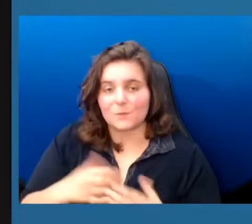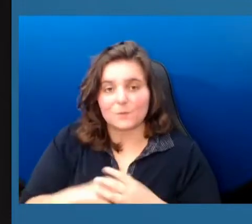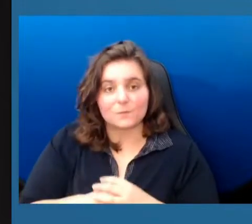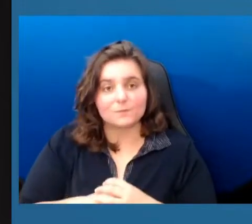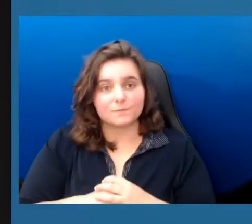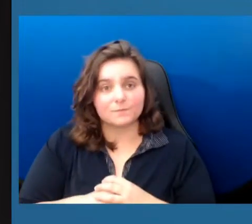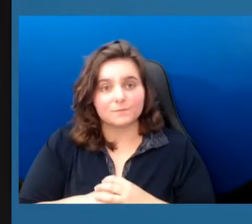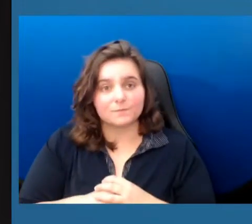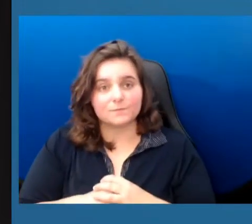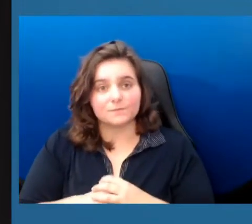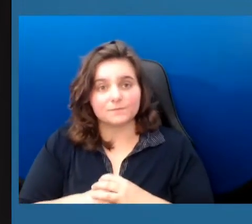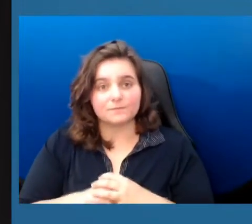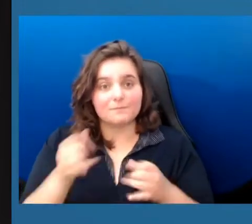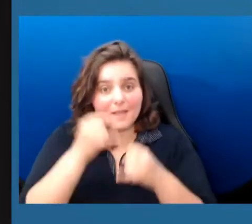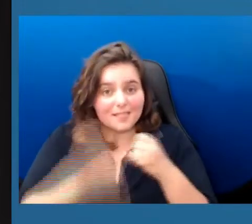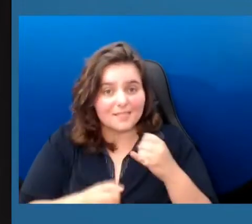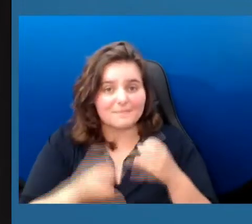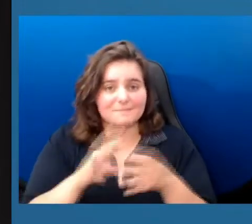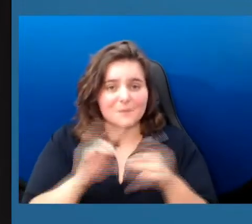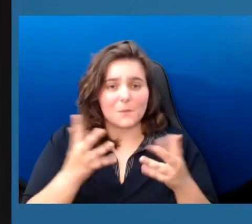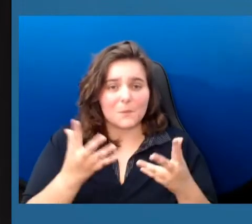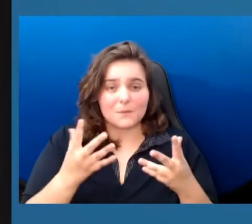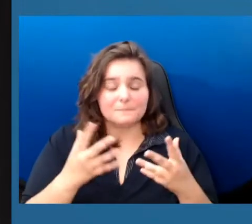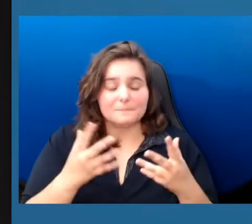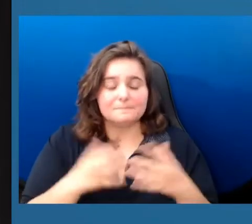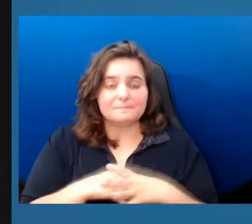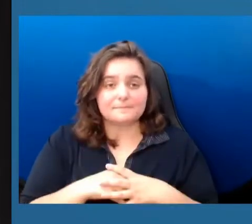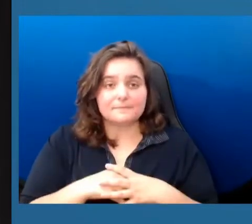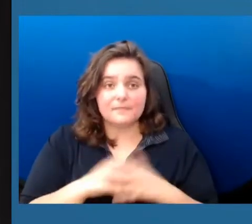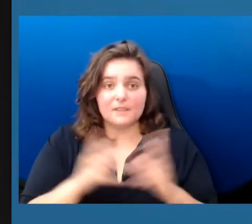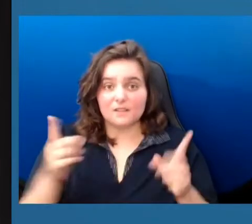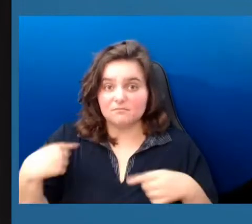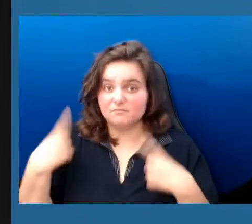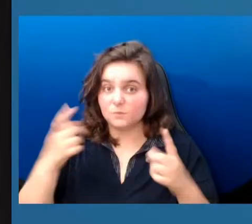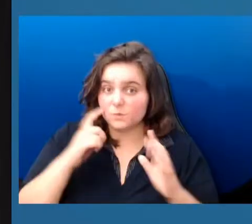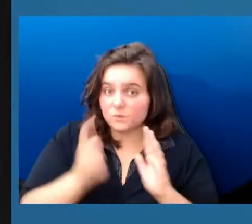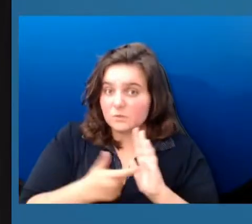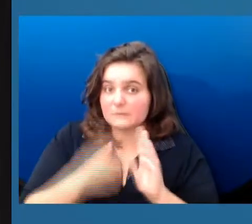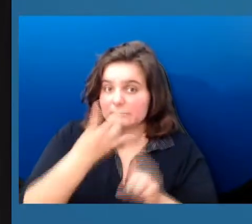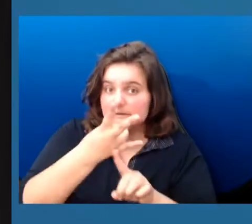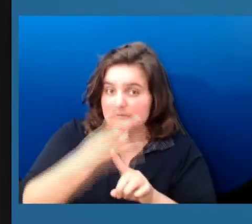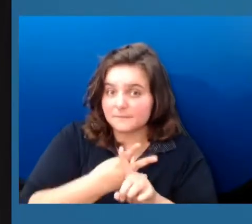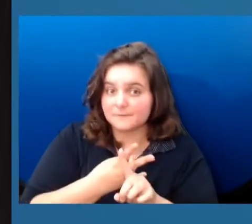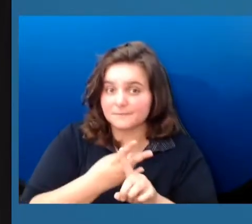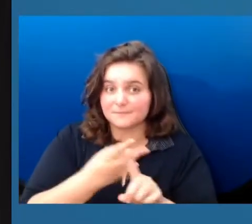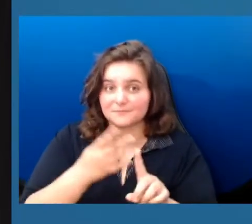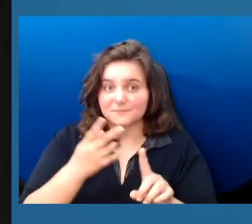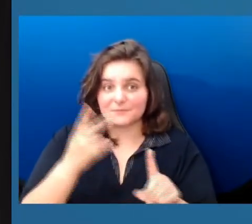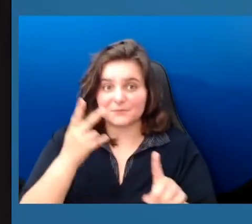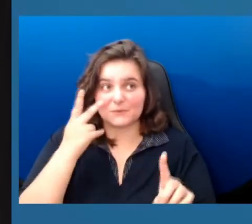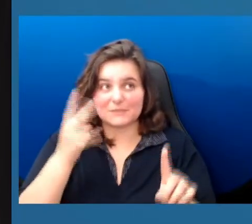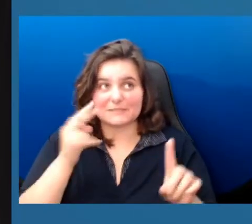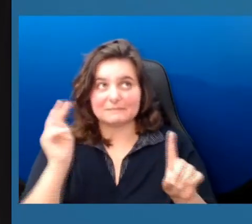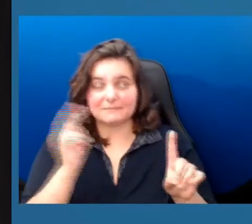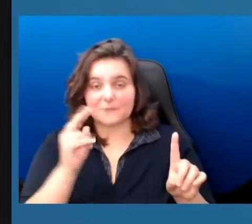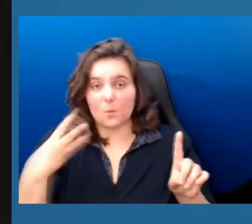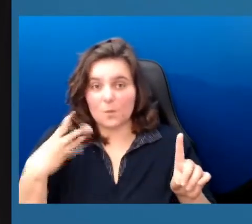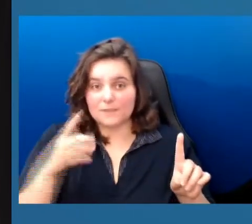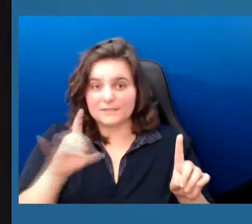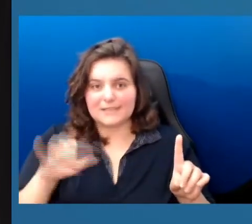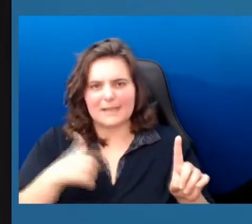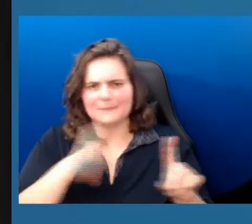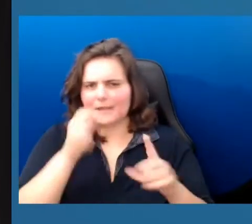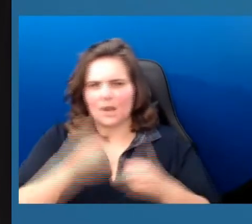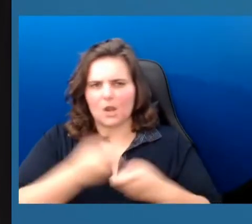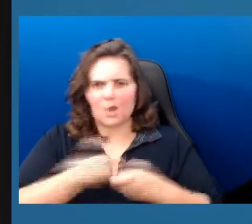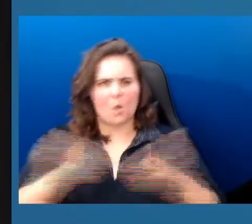We have all seen over the last 7 months what's transpired in Washington. I'm not going to get overtly political here, but I will say this. We